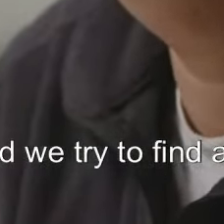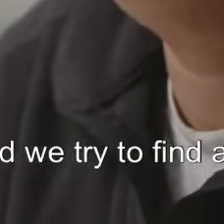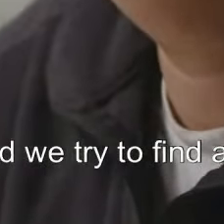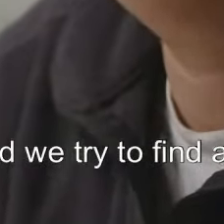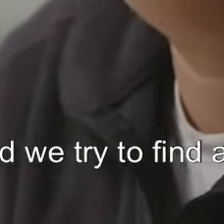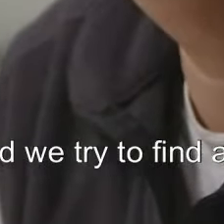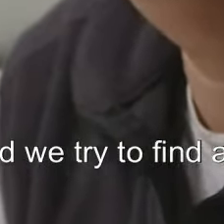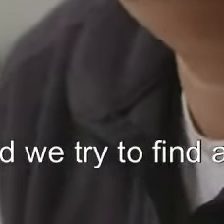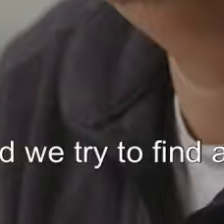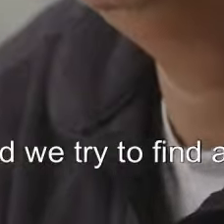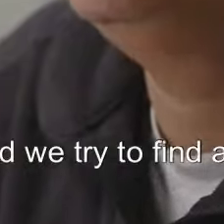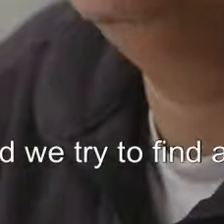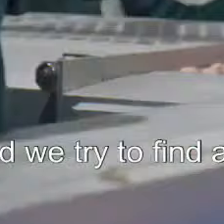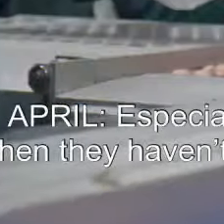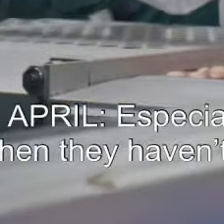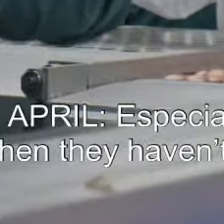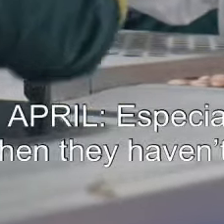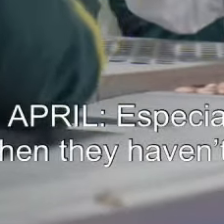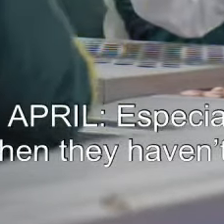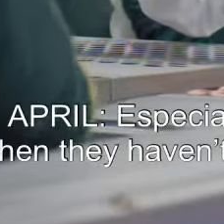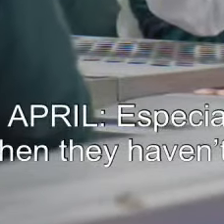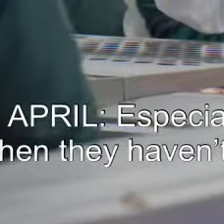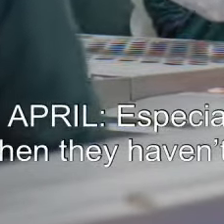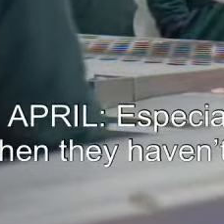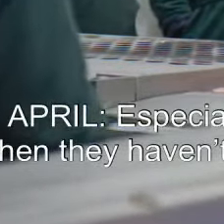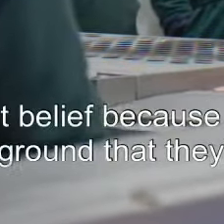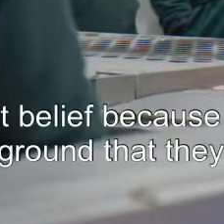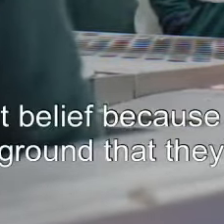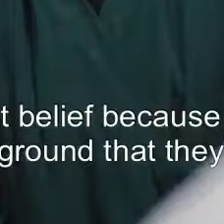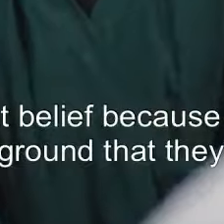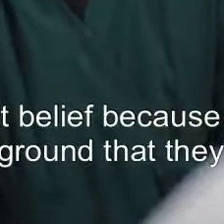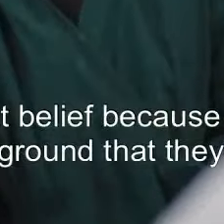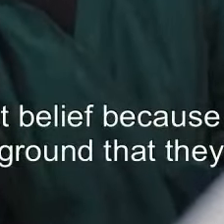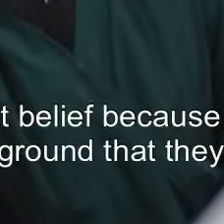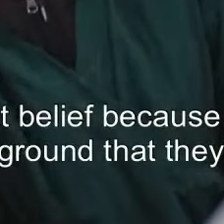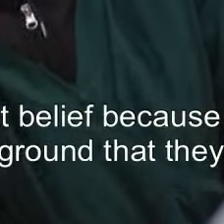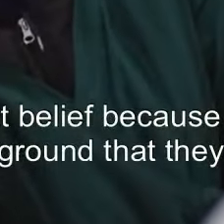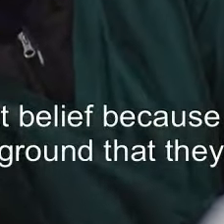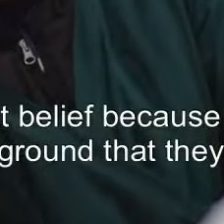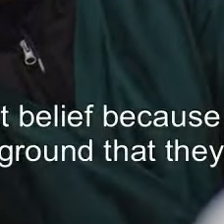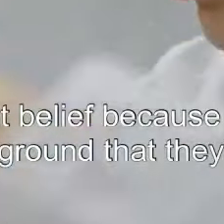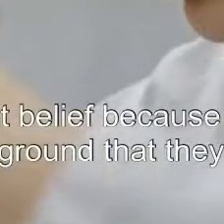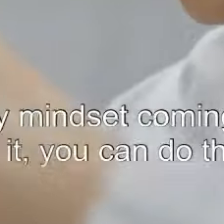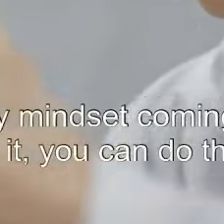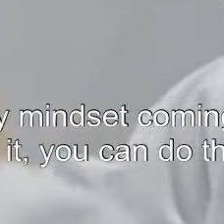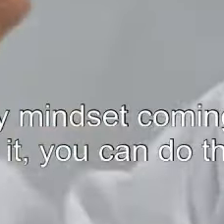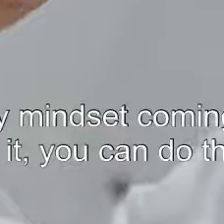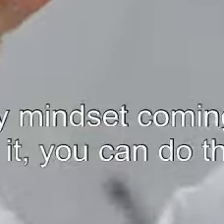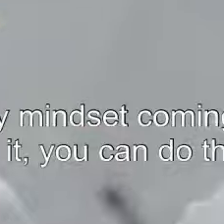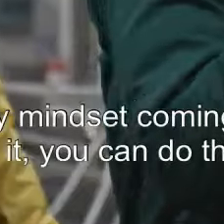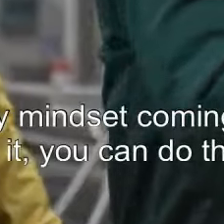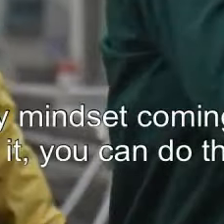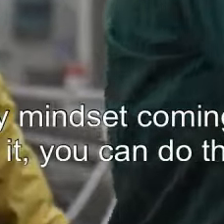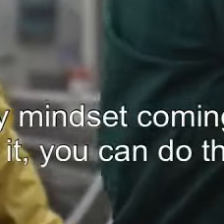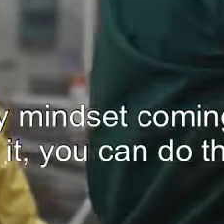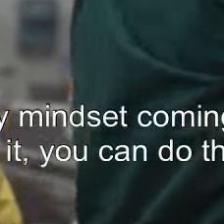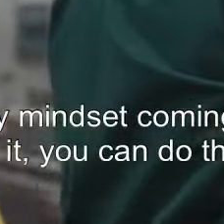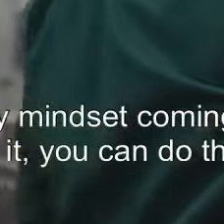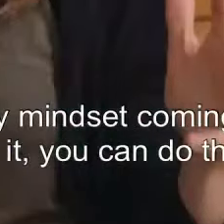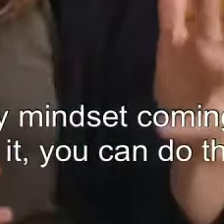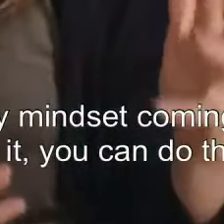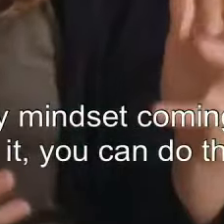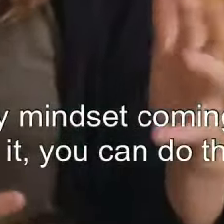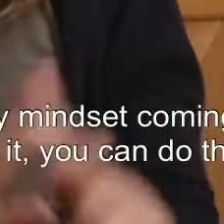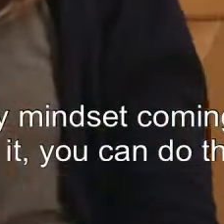we try to find a job, nobody trusts us. Especially when they haven't had that belief because of the background that they've had. My mindset coming into